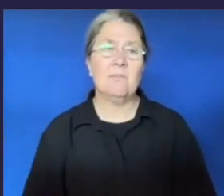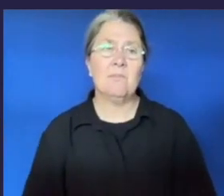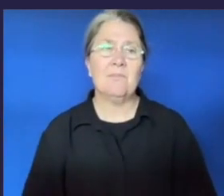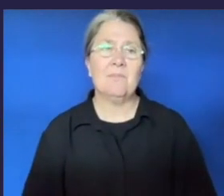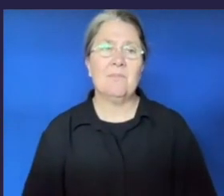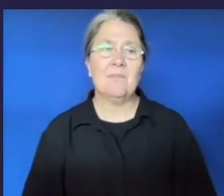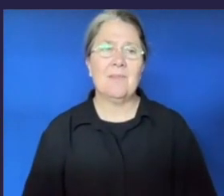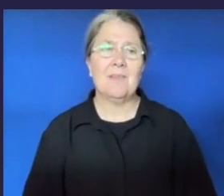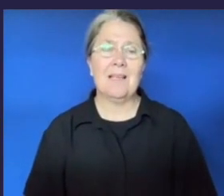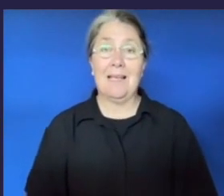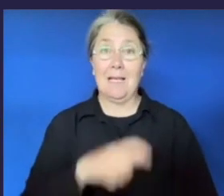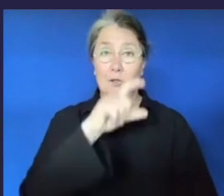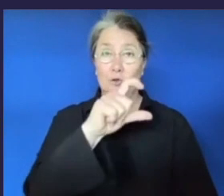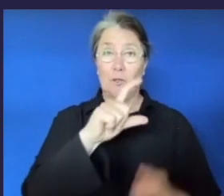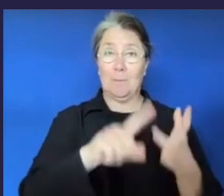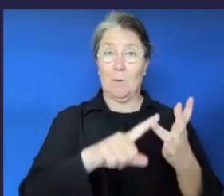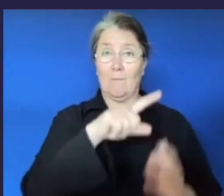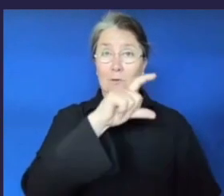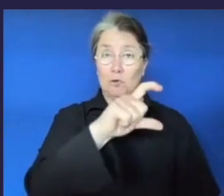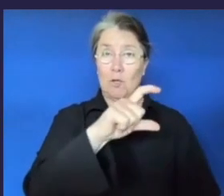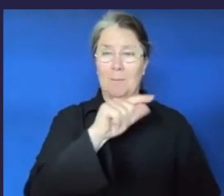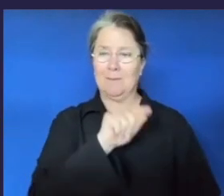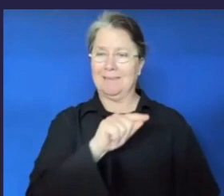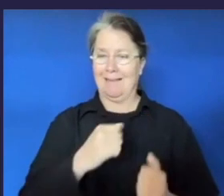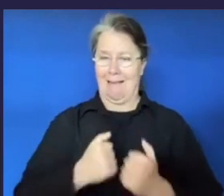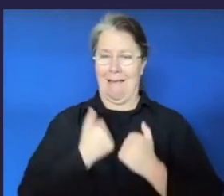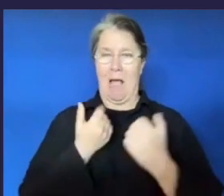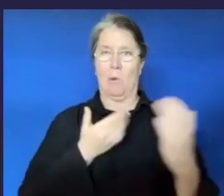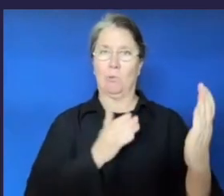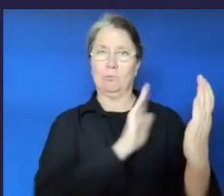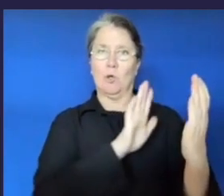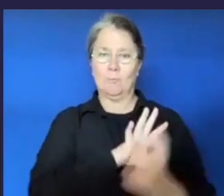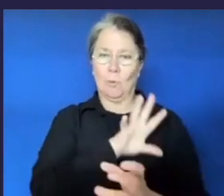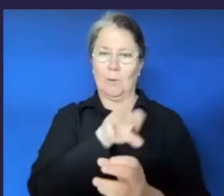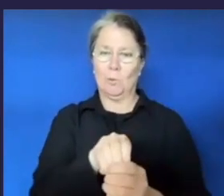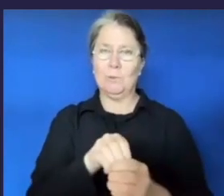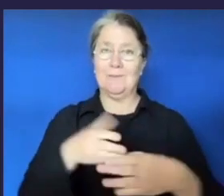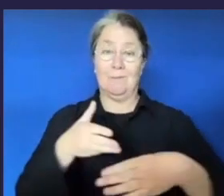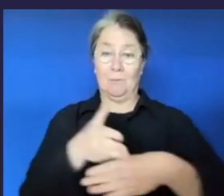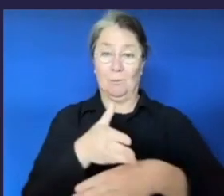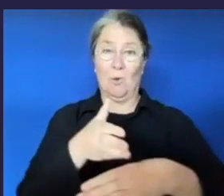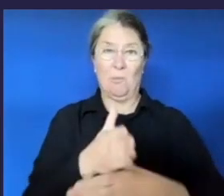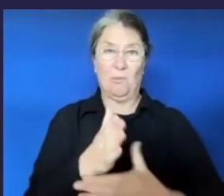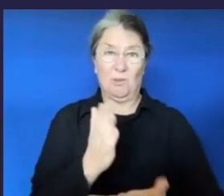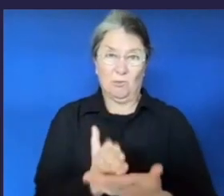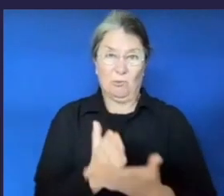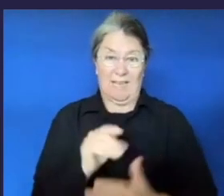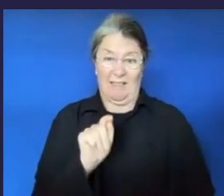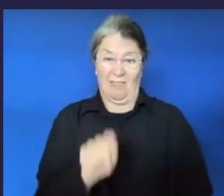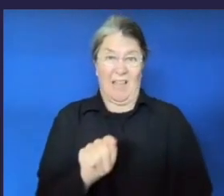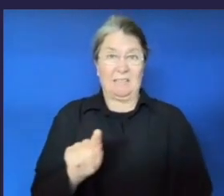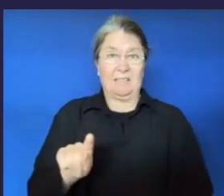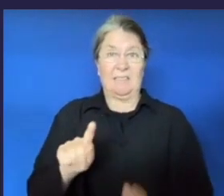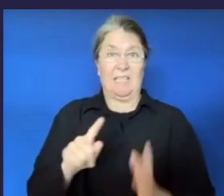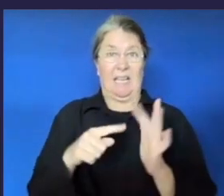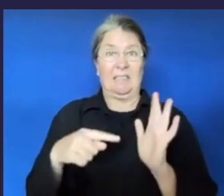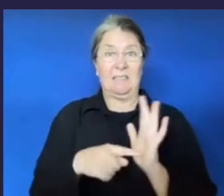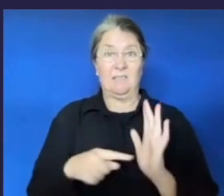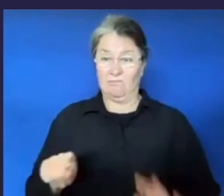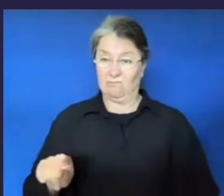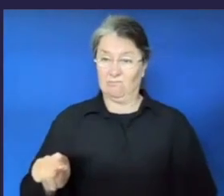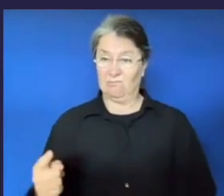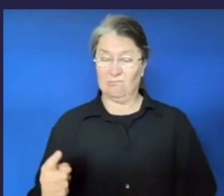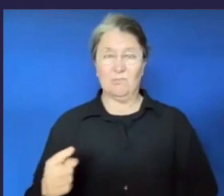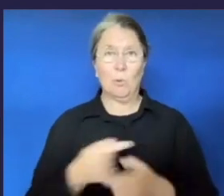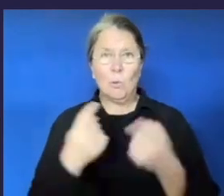Chapel Off Chapel's approach to inclusive employment is really just that. We like to engage and work with a really